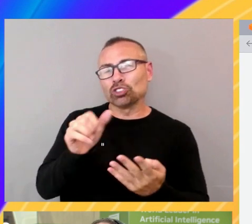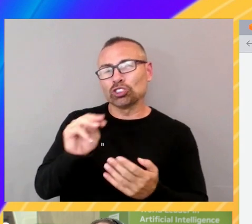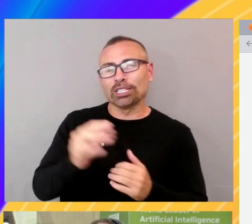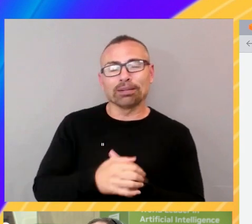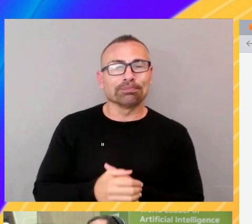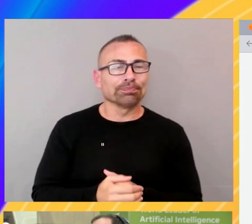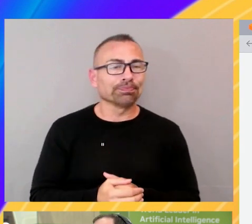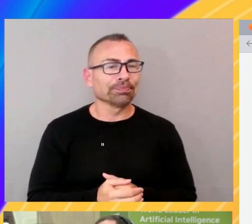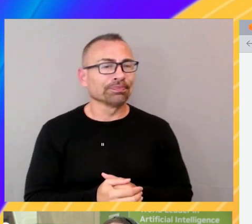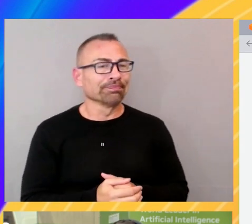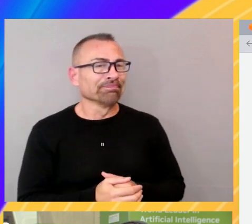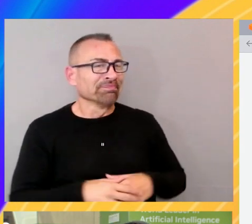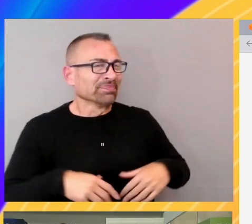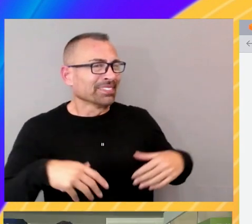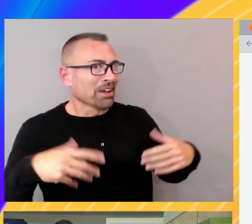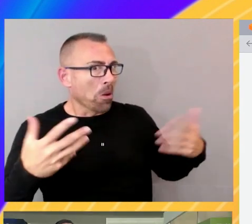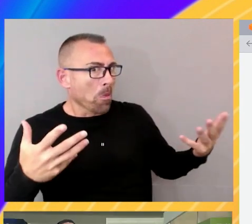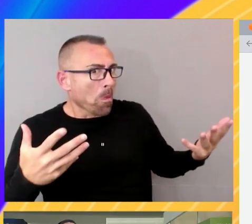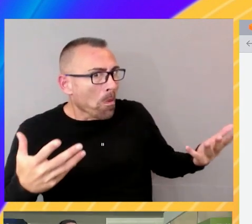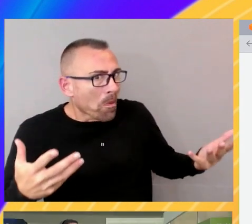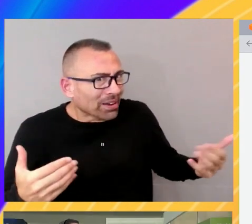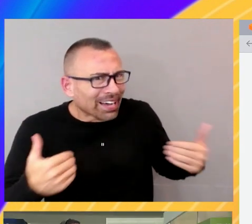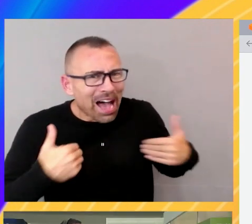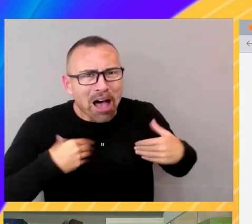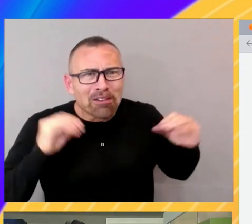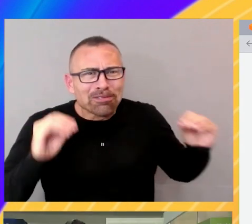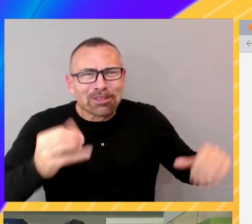I have no idea. Oh, okay, on the spot.